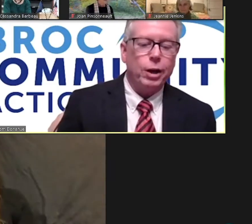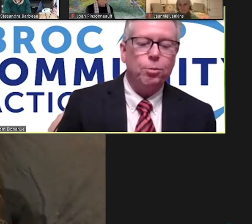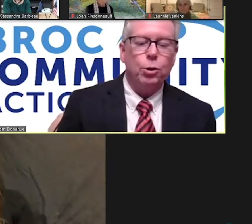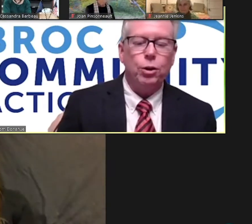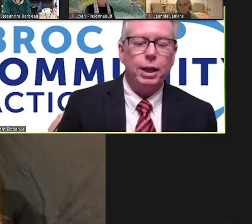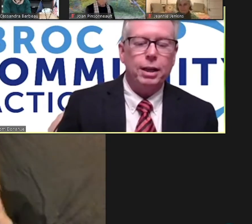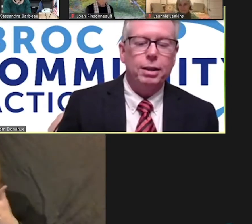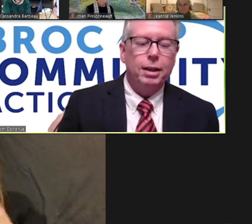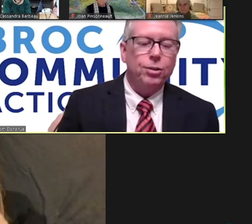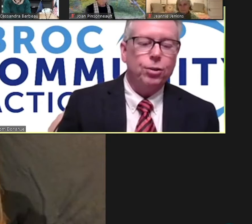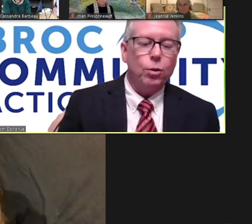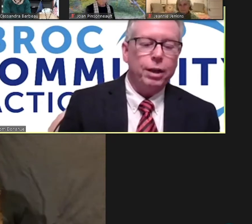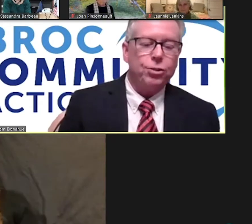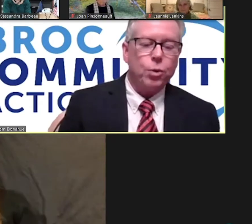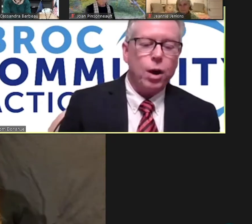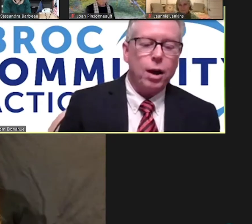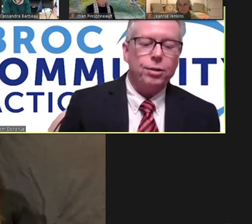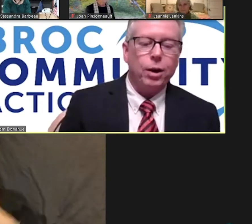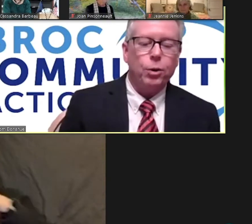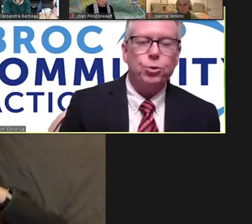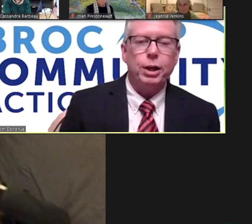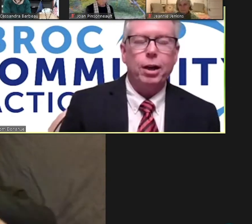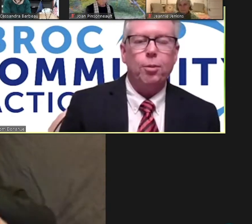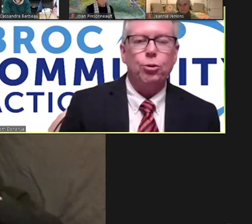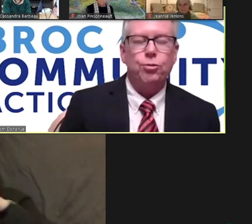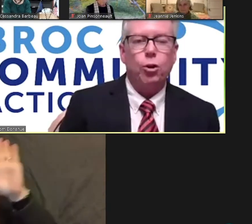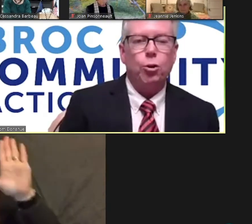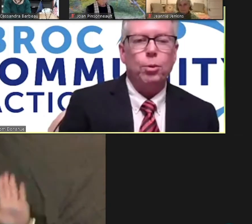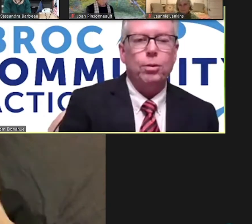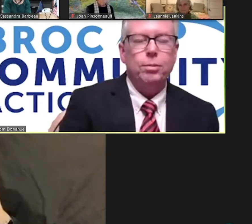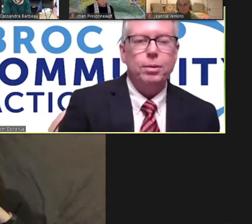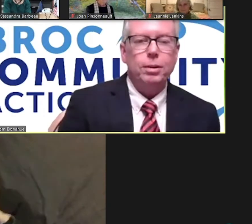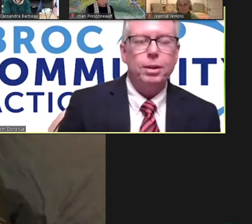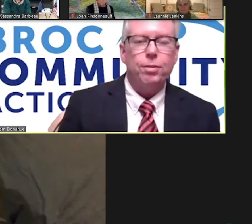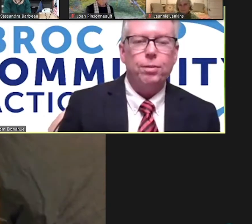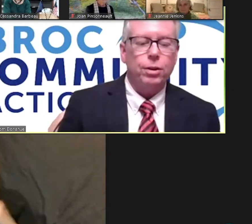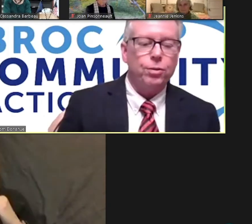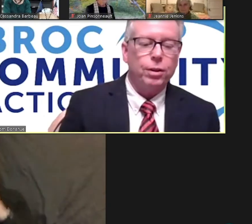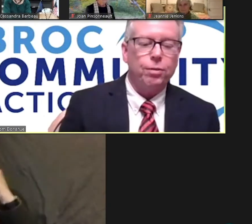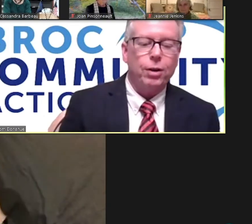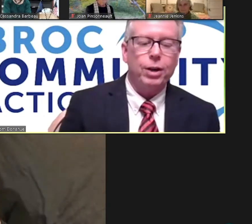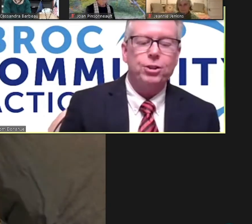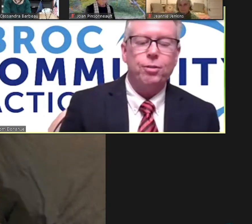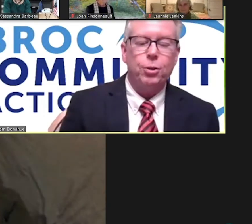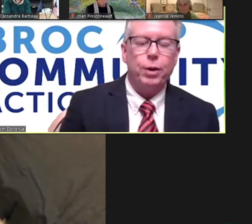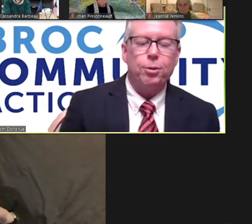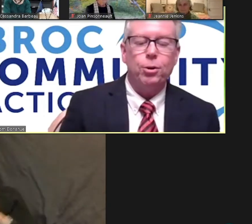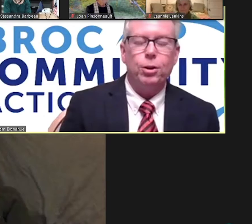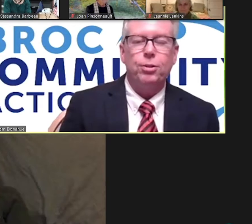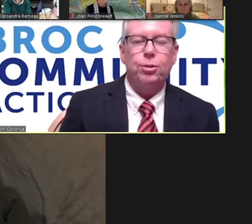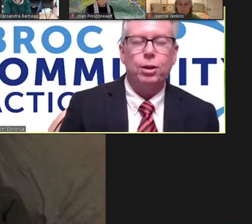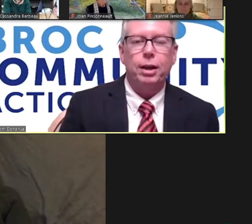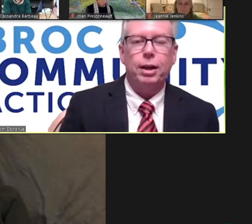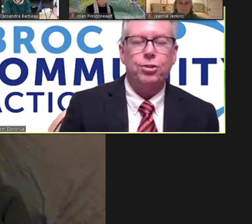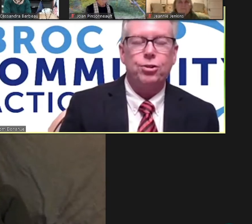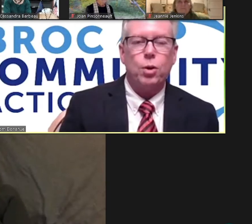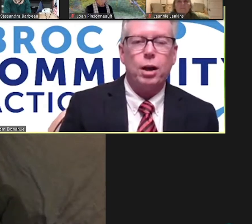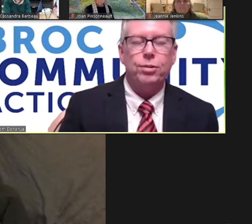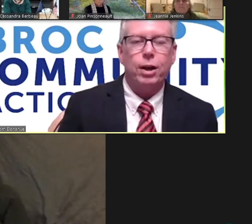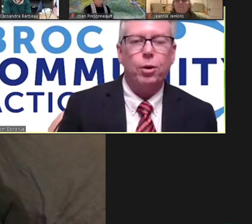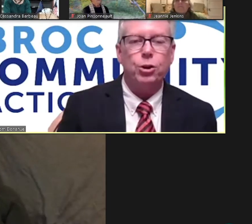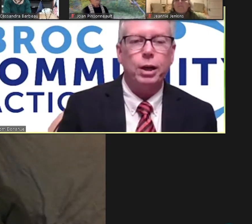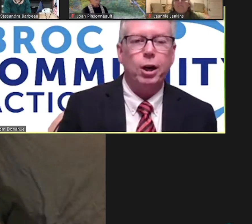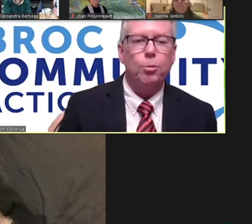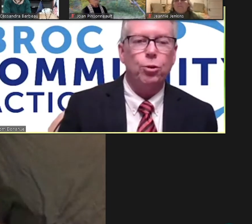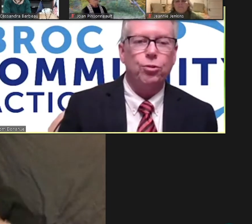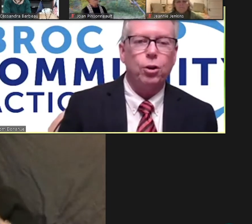foundation of a great community is only as strong as how we treat our most vulnerable. The foundation of a great community is only as